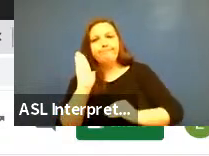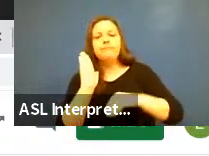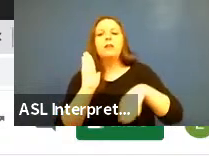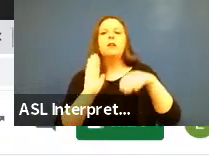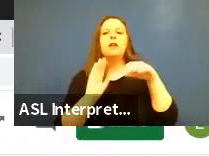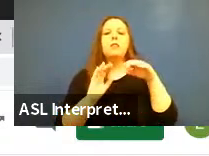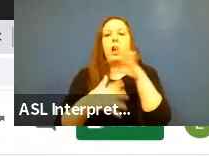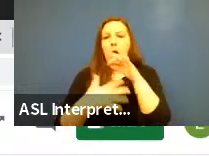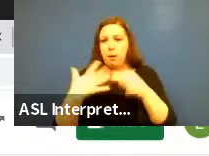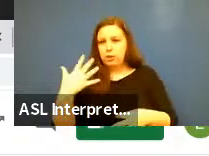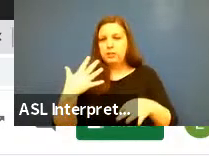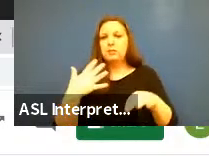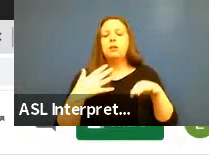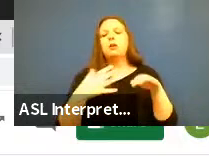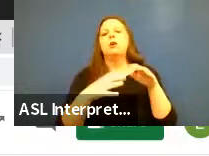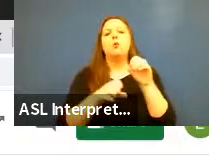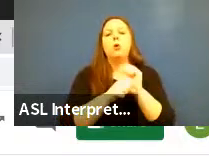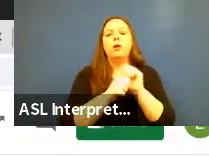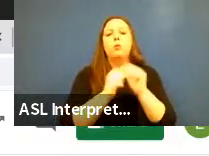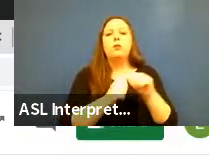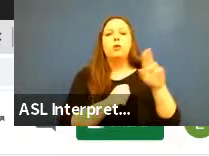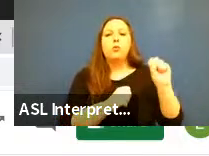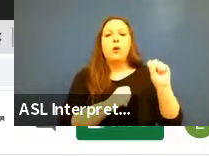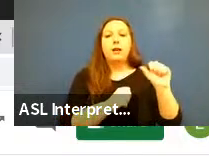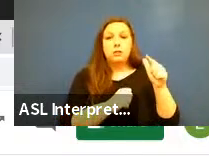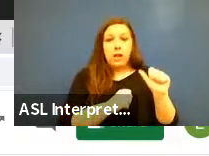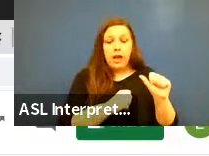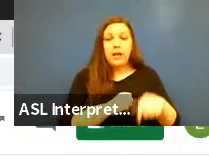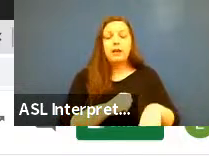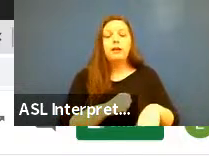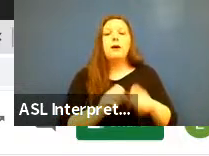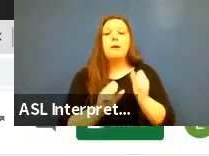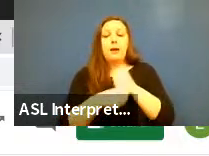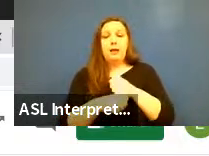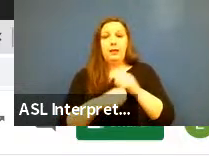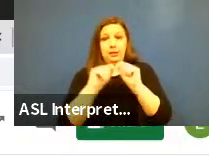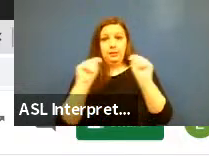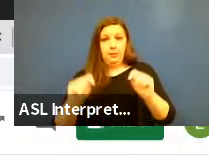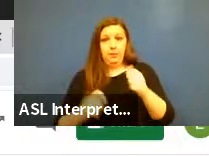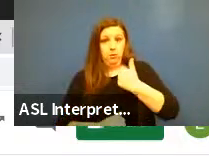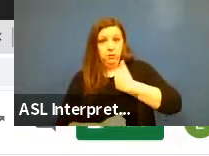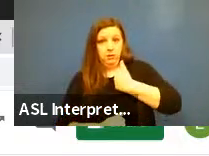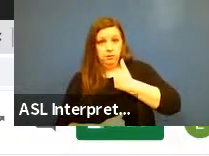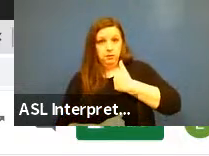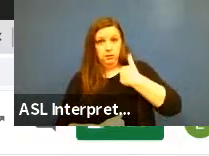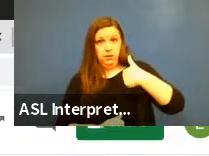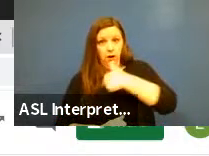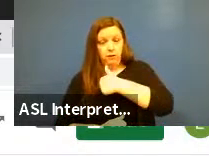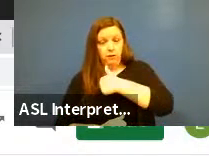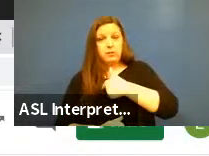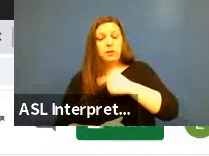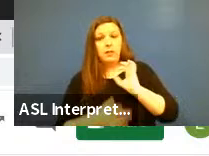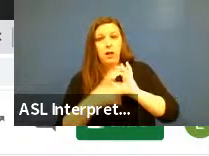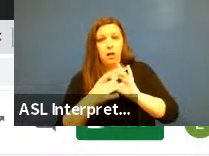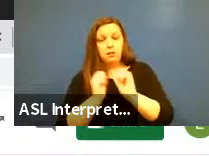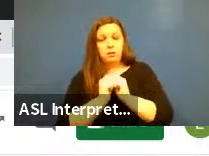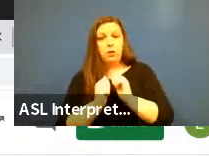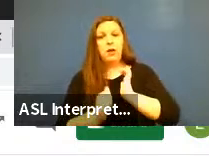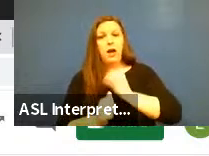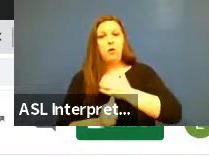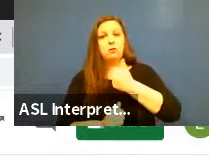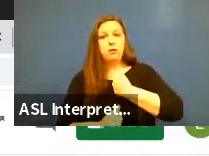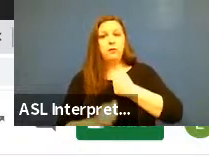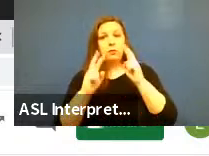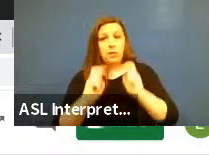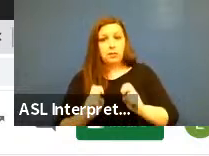GSBA, creating our own template that aligns with our self-assessment, and